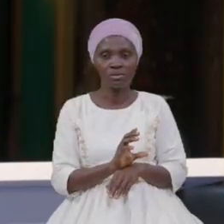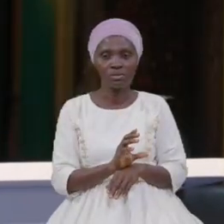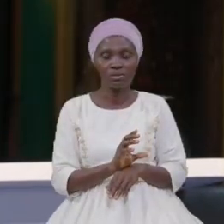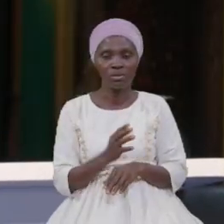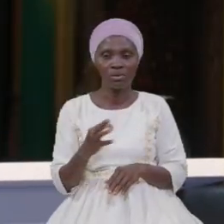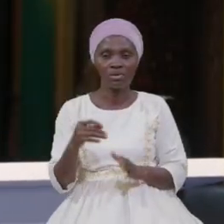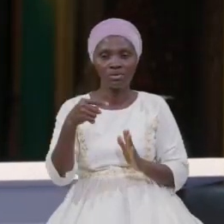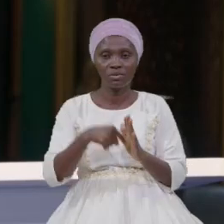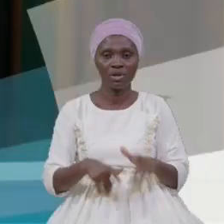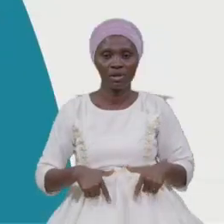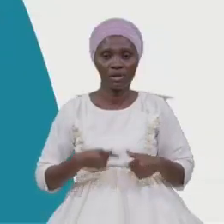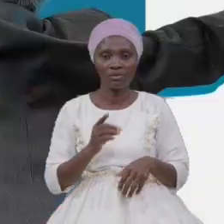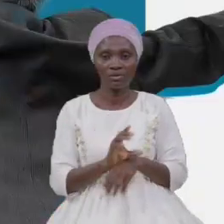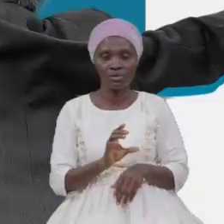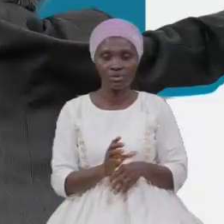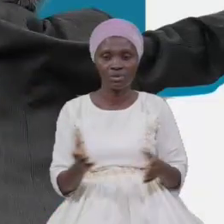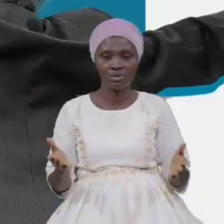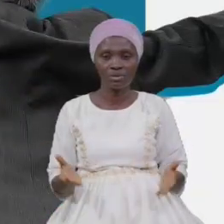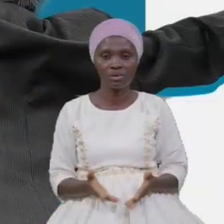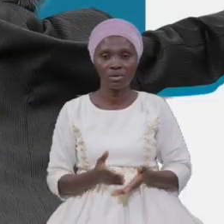Pastor Abraham. Pastor.